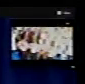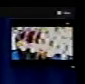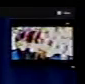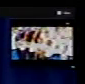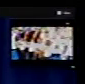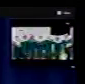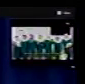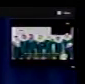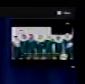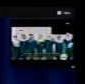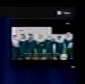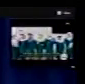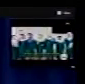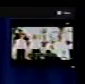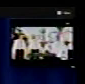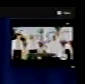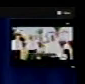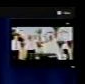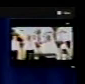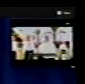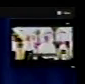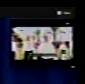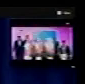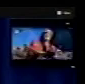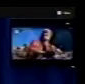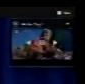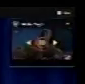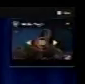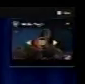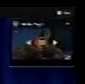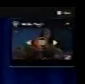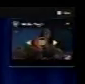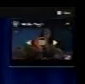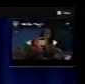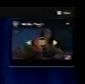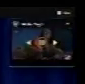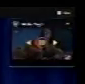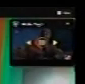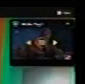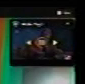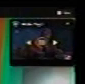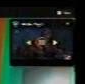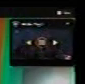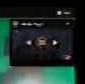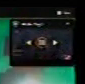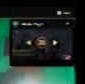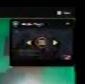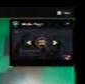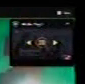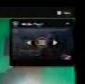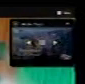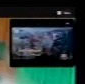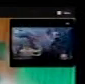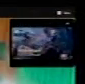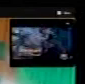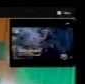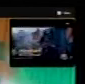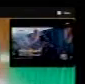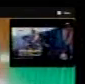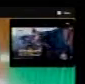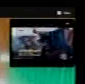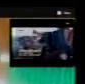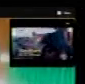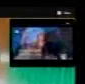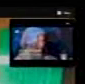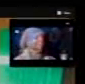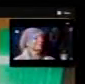few days time, look at what you plant. It's already coming up. It's going to bear fruit. Go and prove it. He has given us his name,